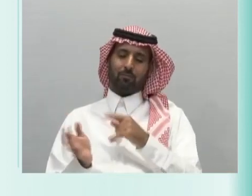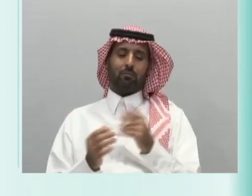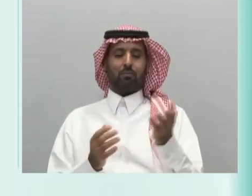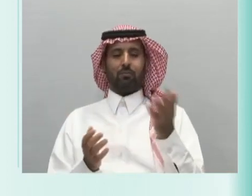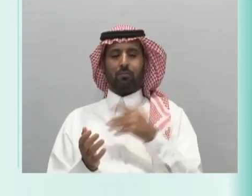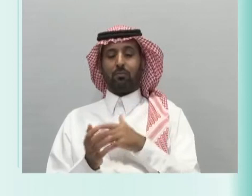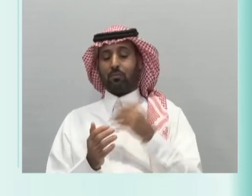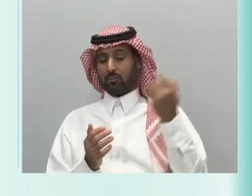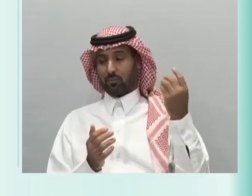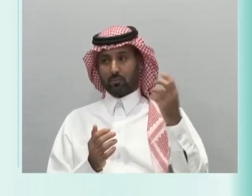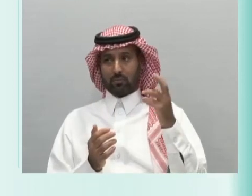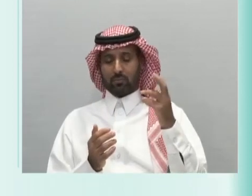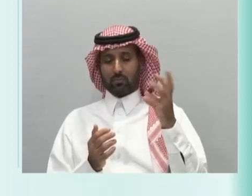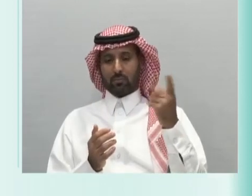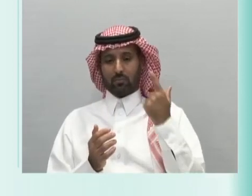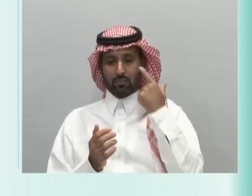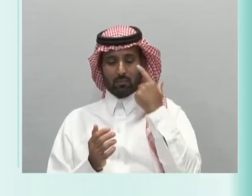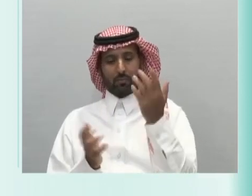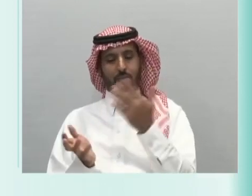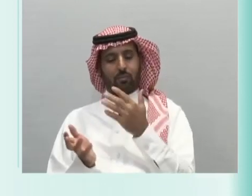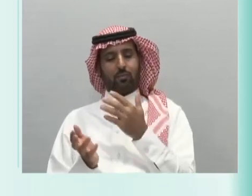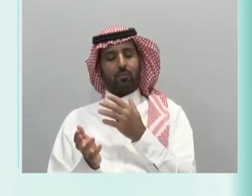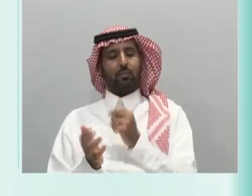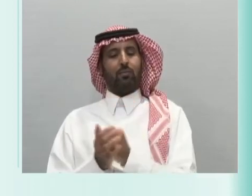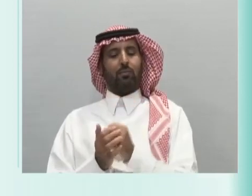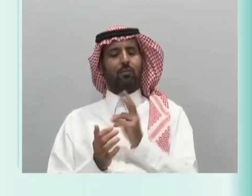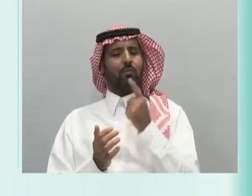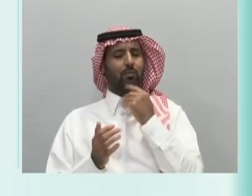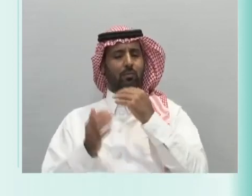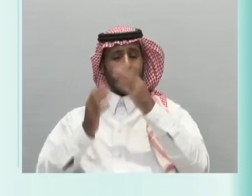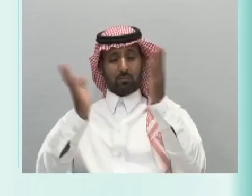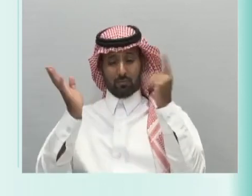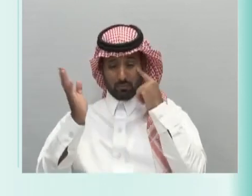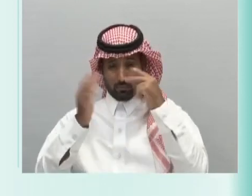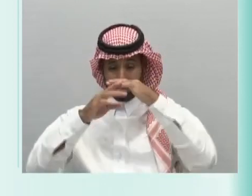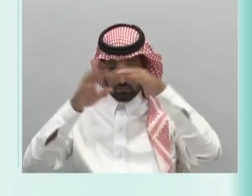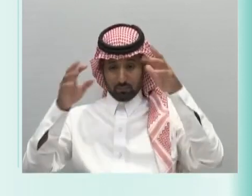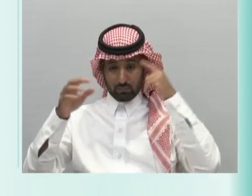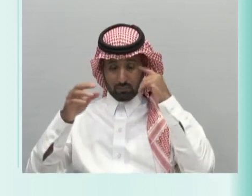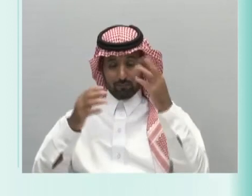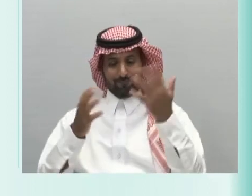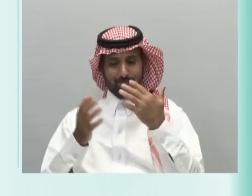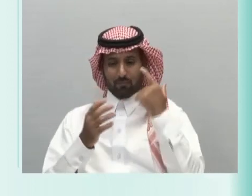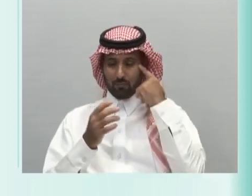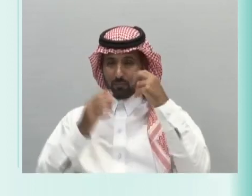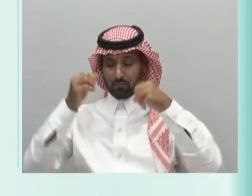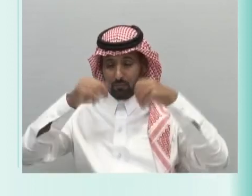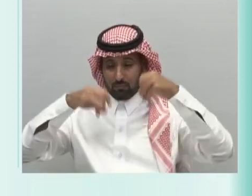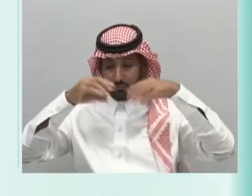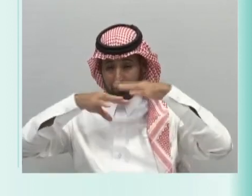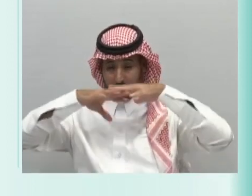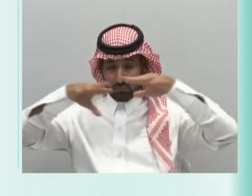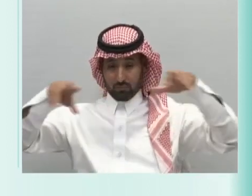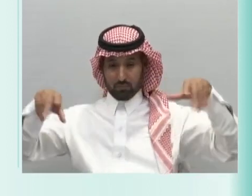Guests at the Aero Amazon Tower Hotel have a negative effect on the rainforest